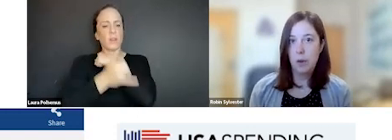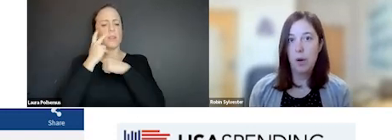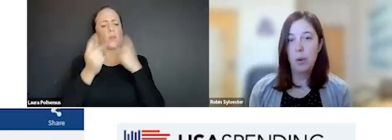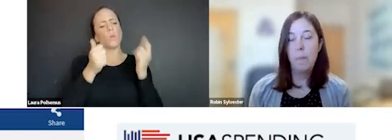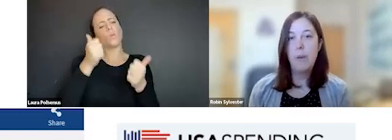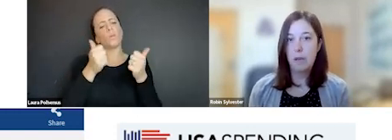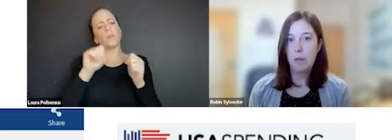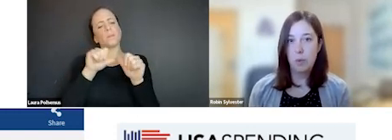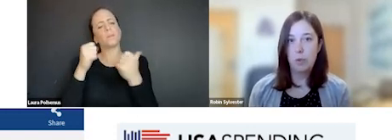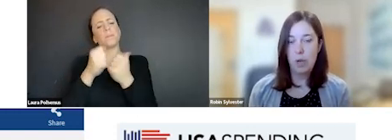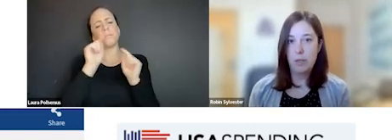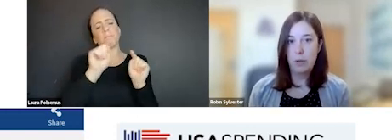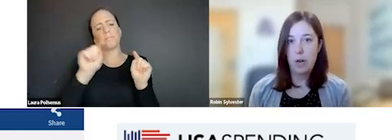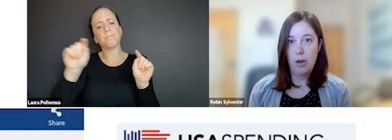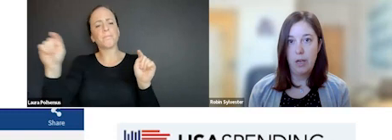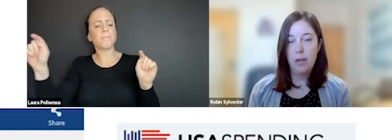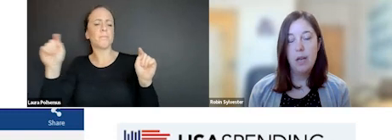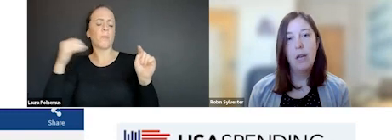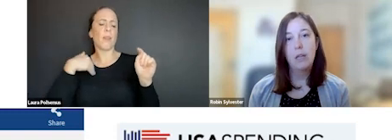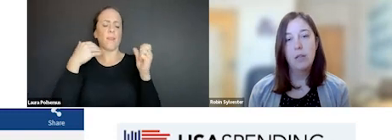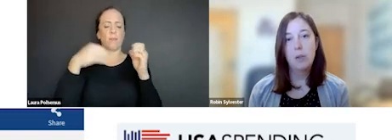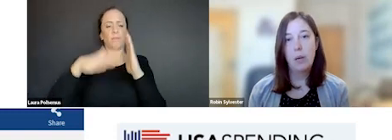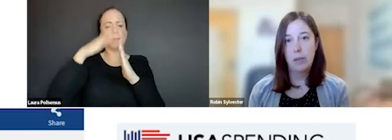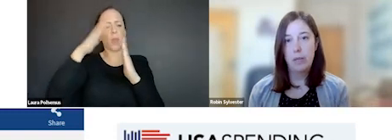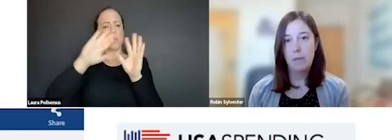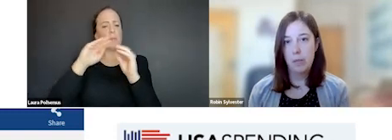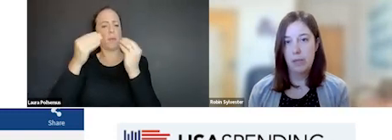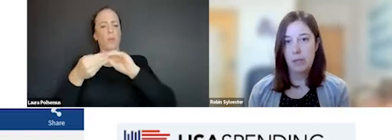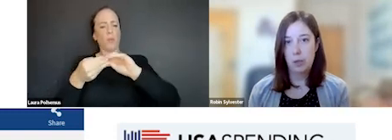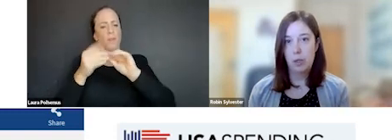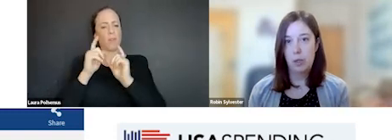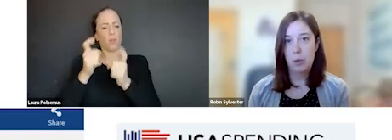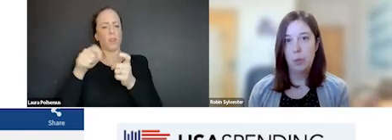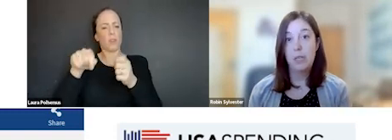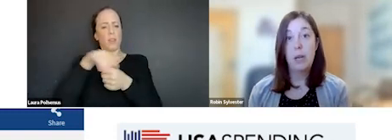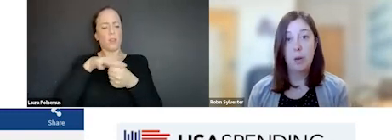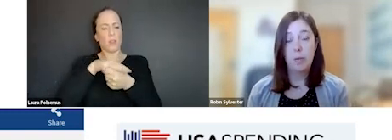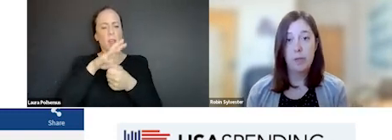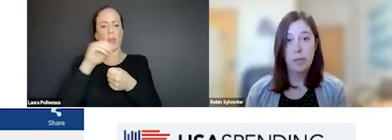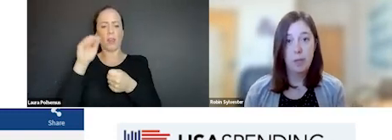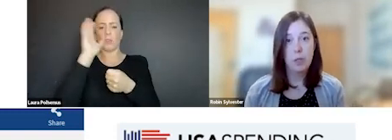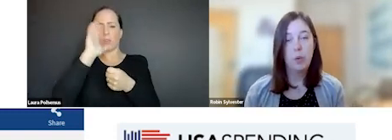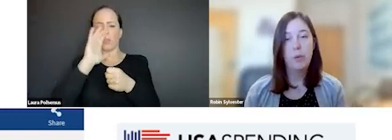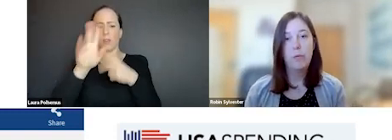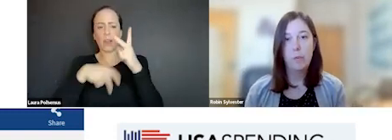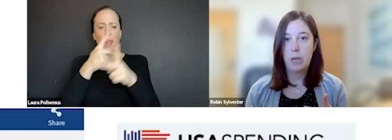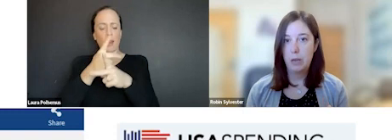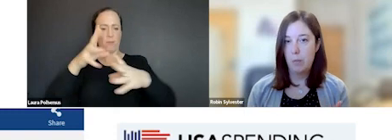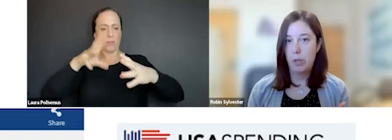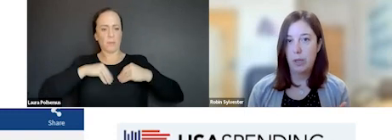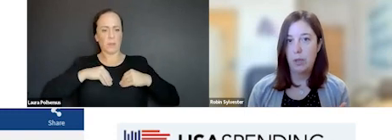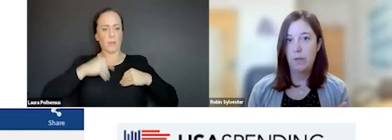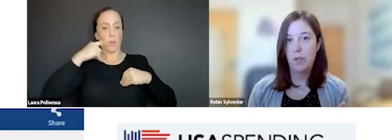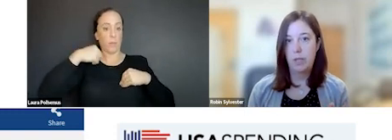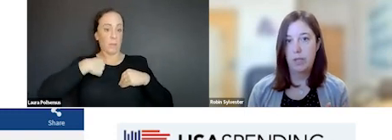agencies are making the most grants in our area. And I can also, I believe, limit the search to the type of recipient. So for me,